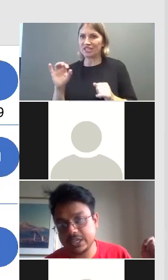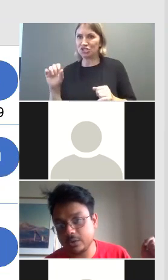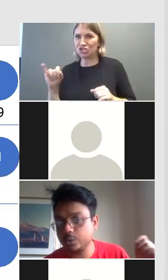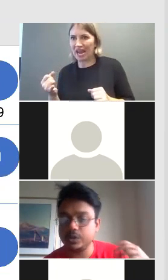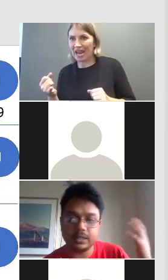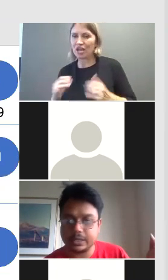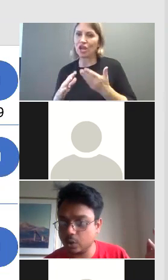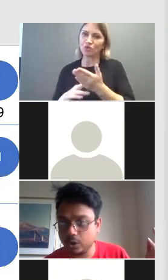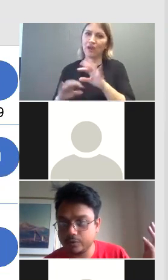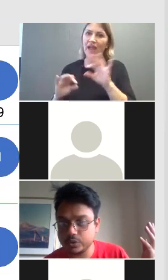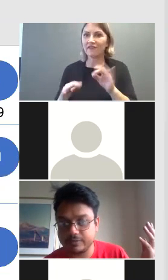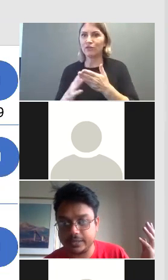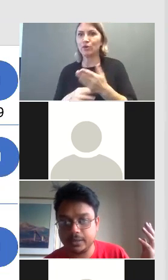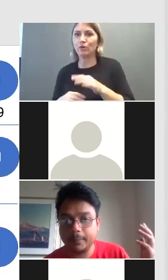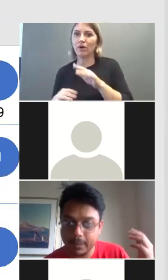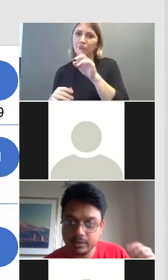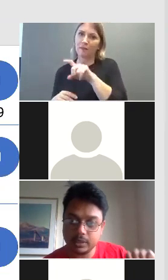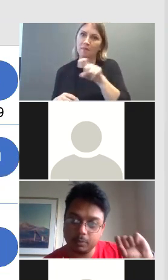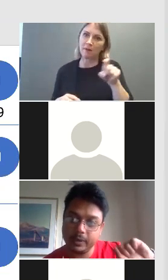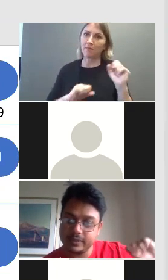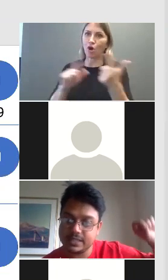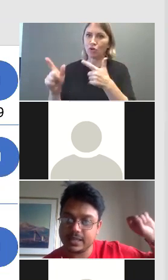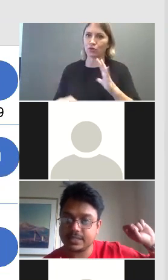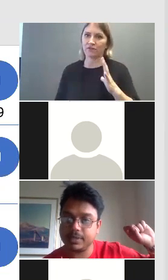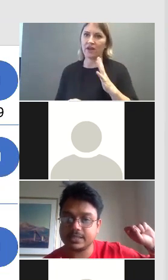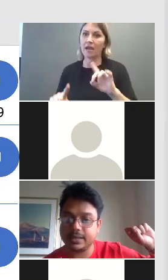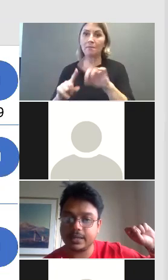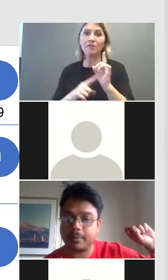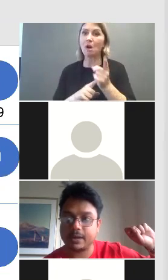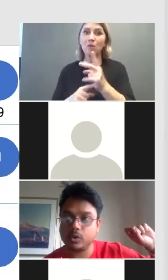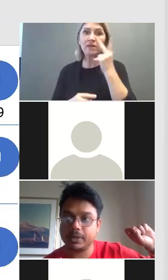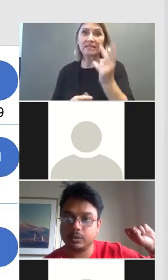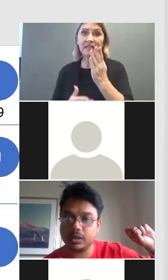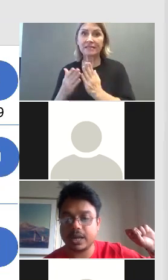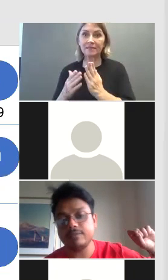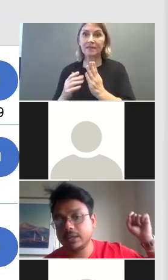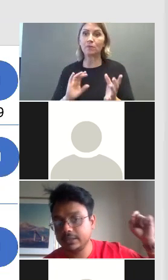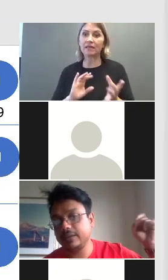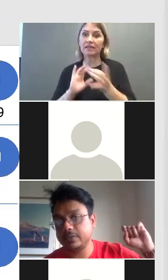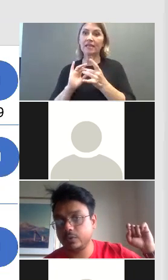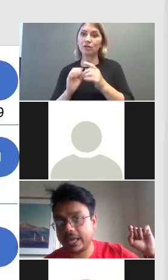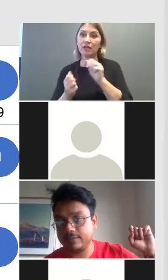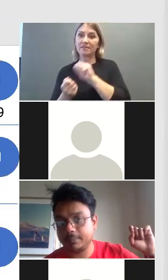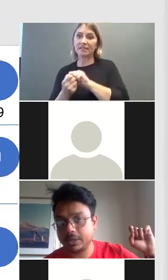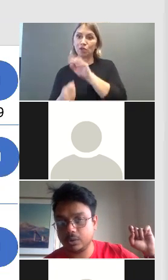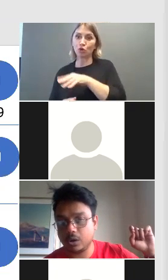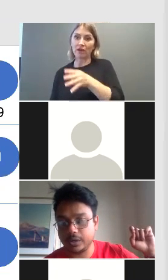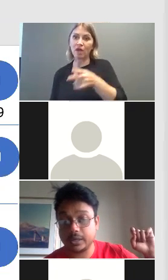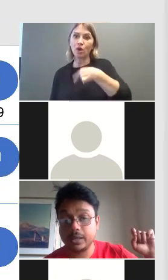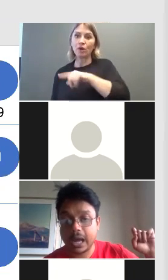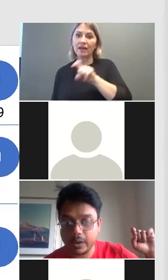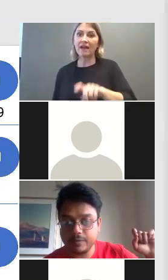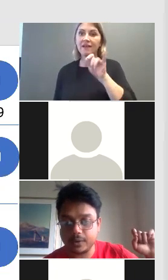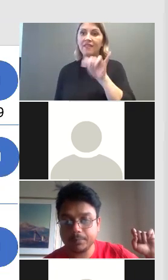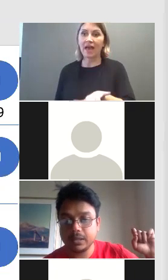go to F, C can go to D, that is, all of those are fine. But the moment we see that something is connecting back to a particular graph, then we would have that particular